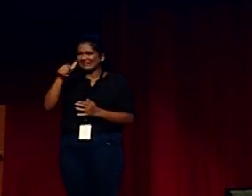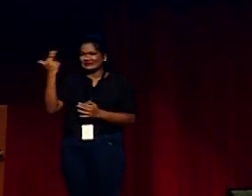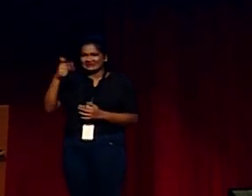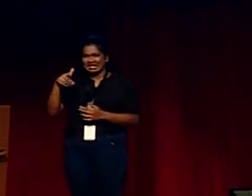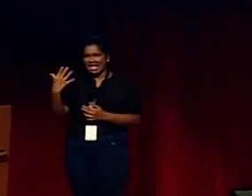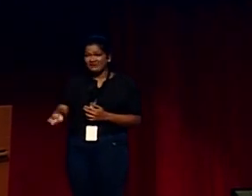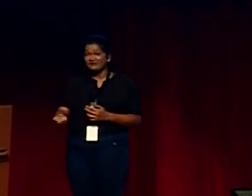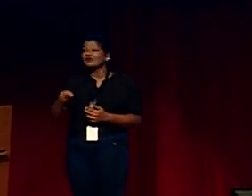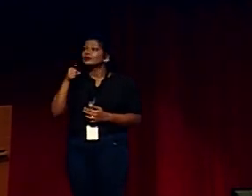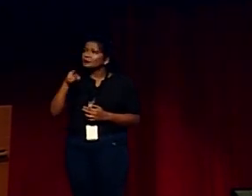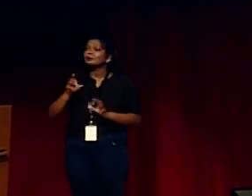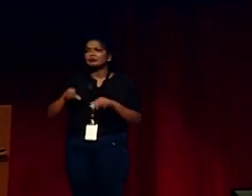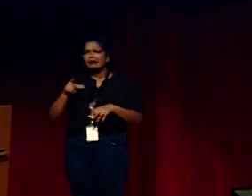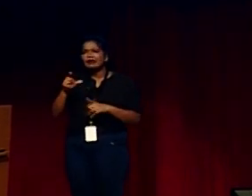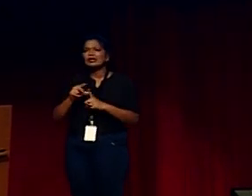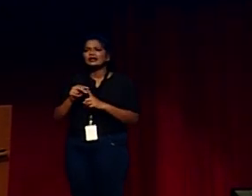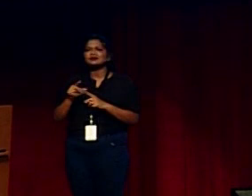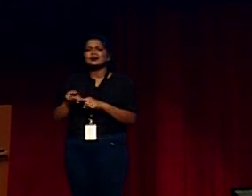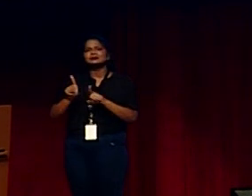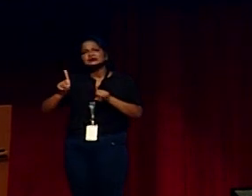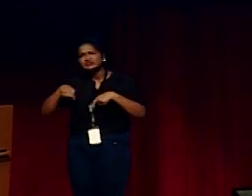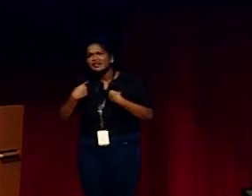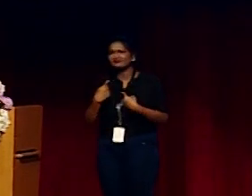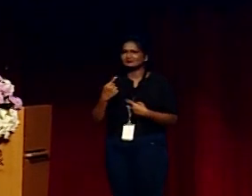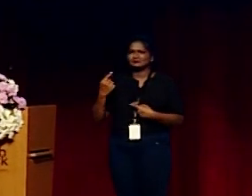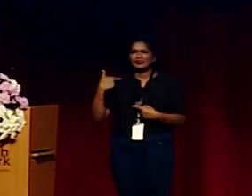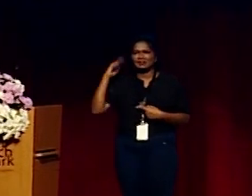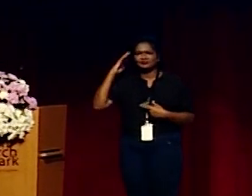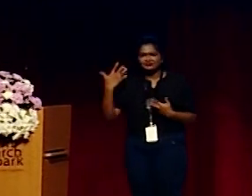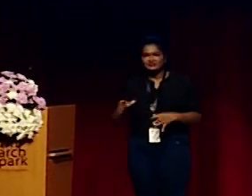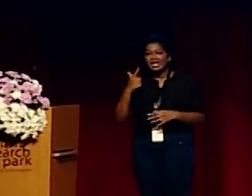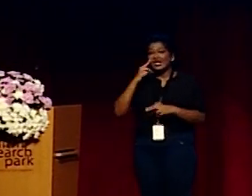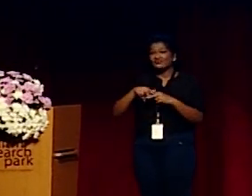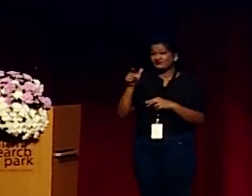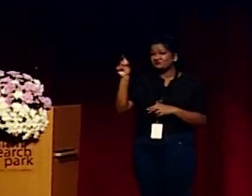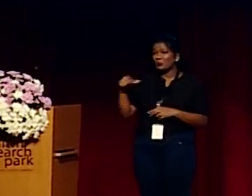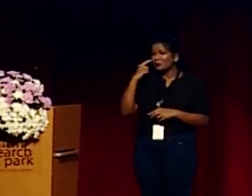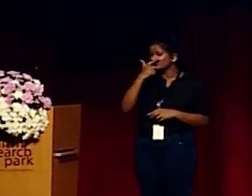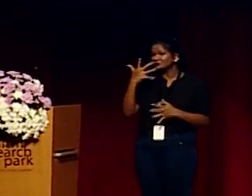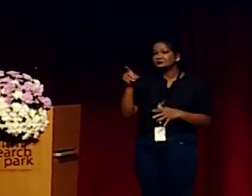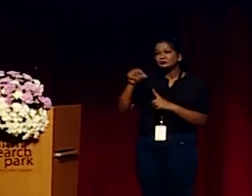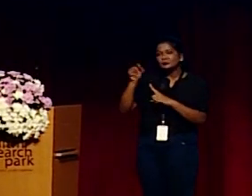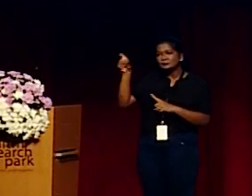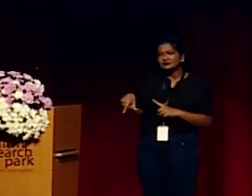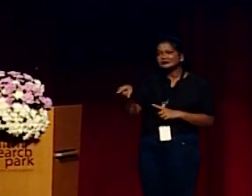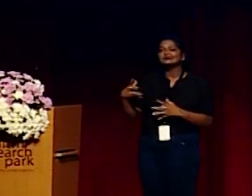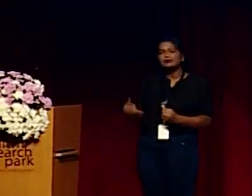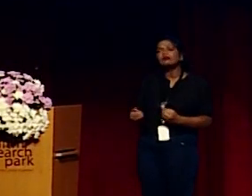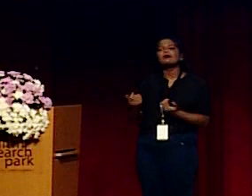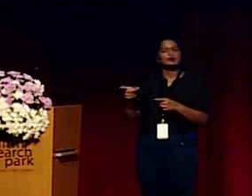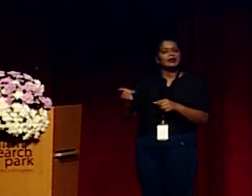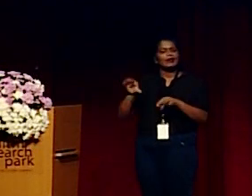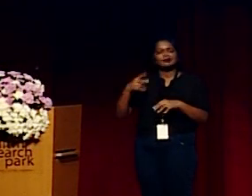diagram as you wish. You can write it yourself. You can, if you're visually impaired, you can then inspect it